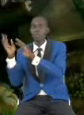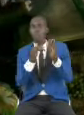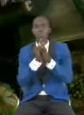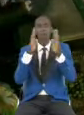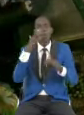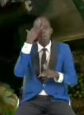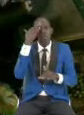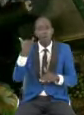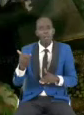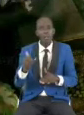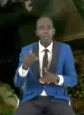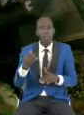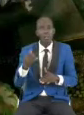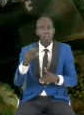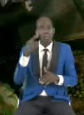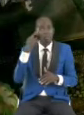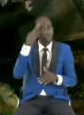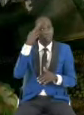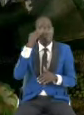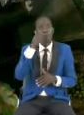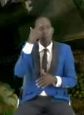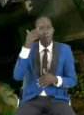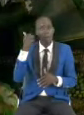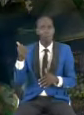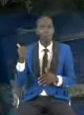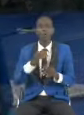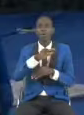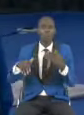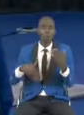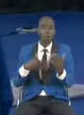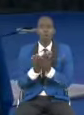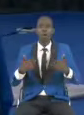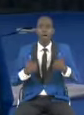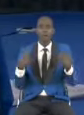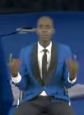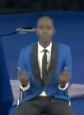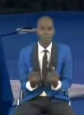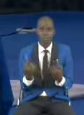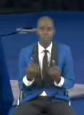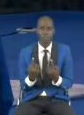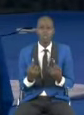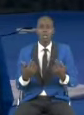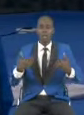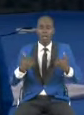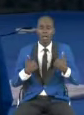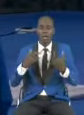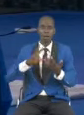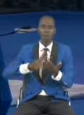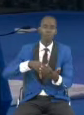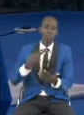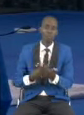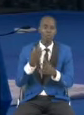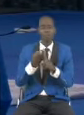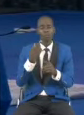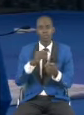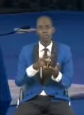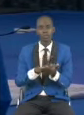reason is because all have sinned and all have come short of the glory of